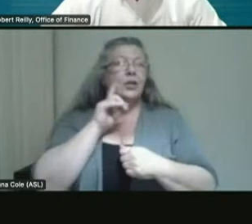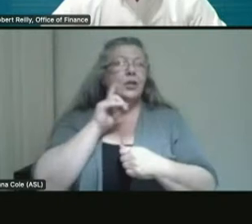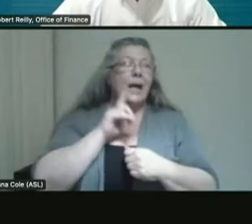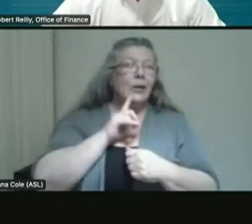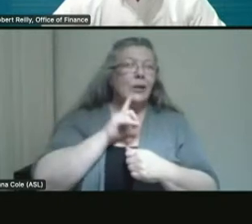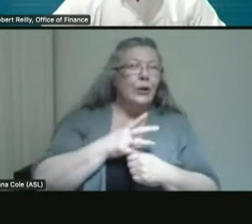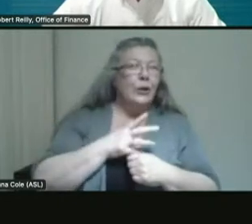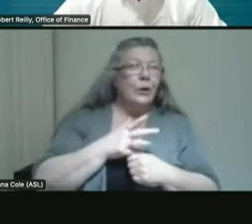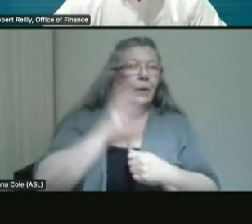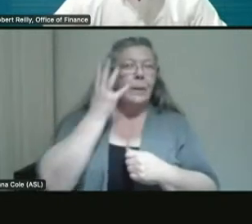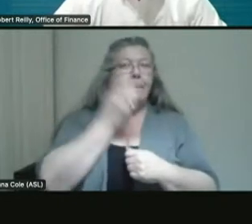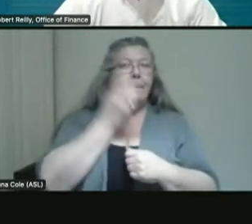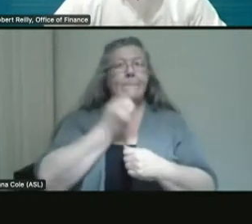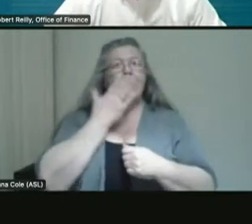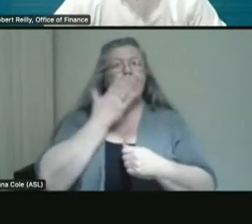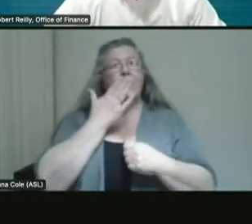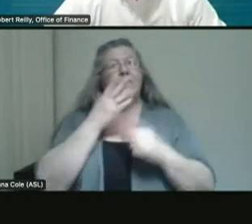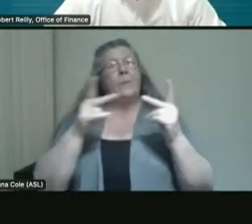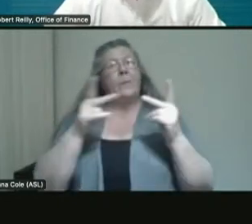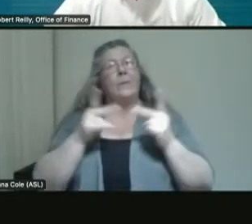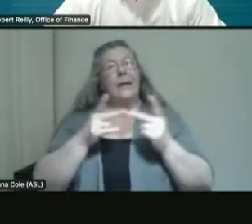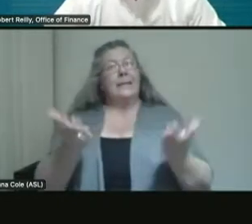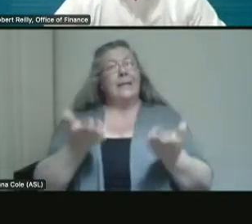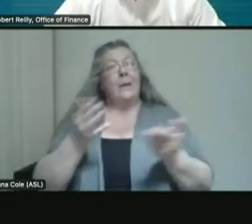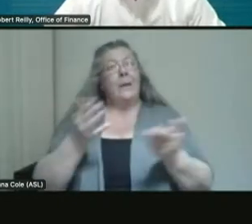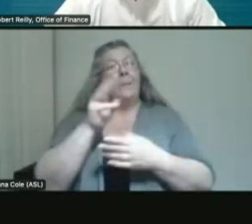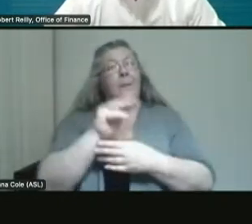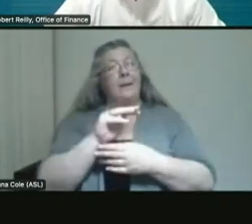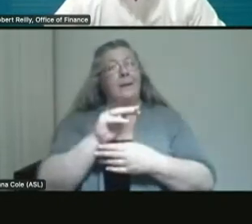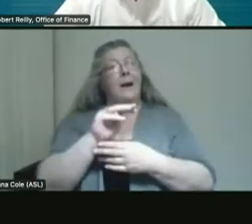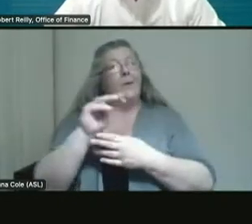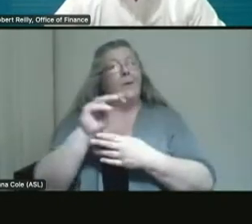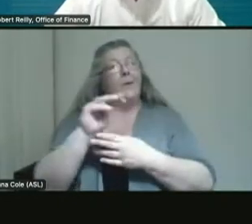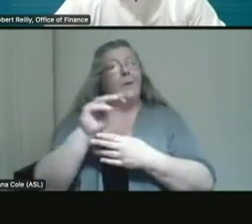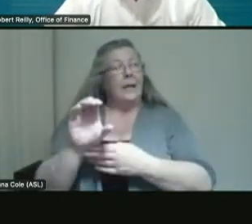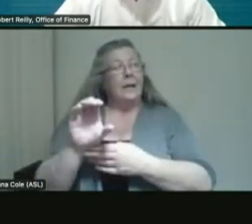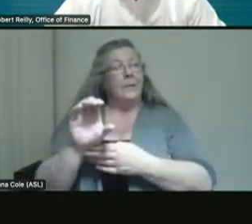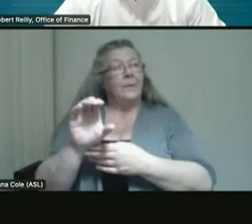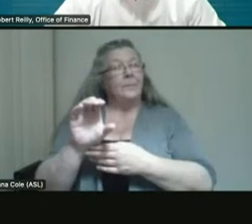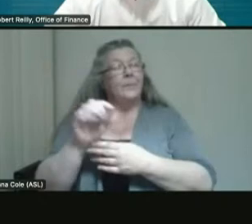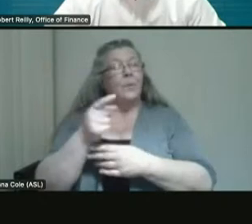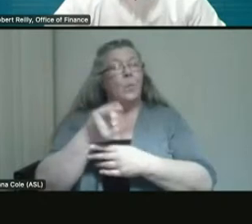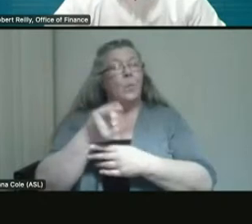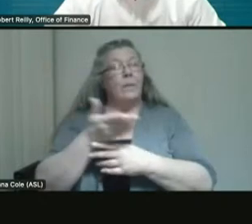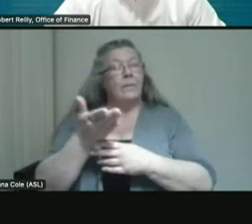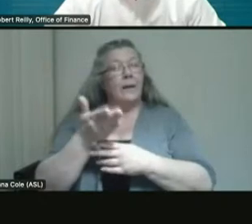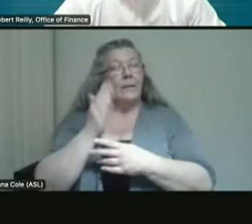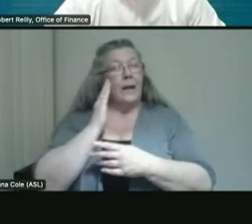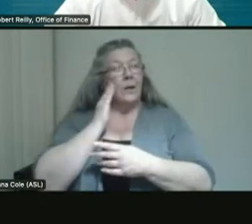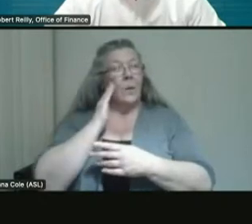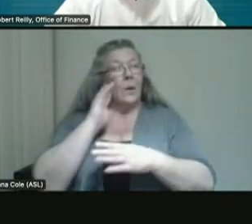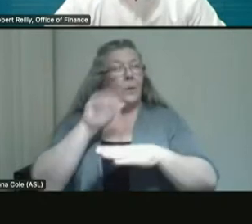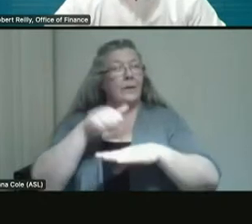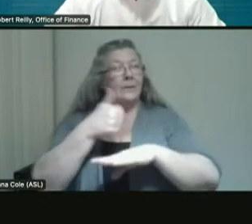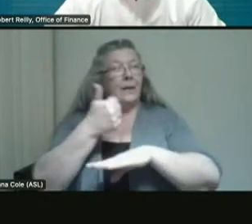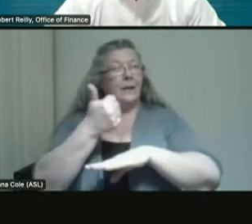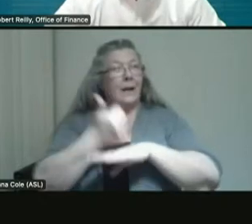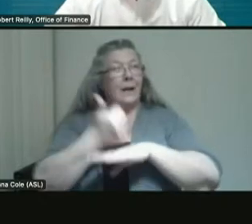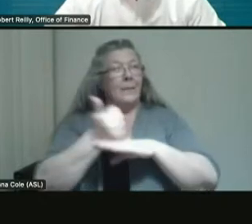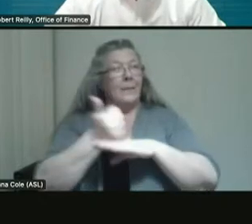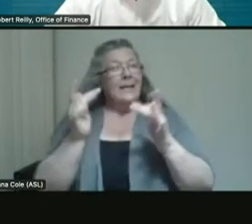are in Montgomery County. But one factor that I know we've had in place this past year is connecting with